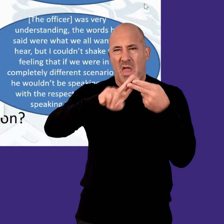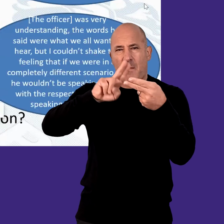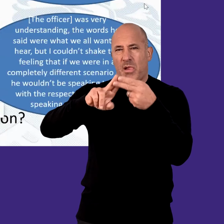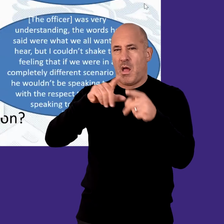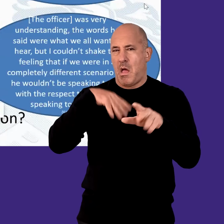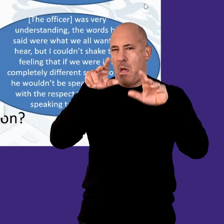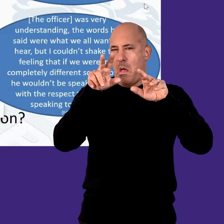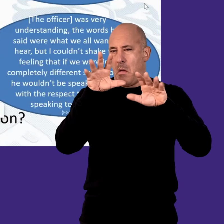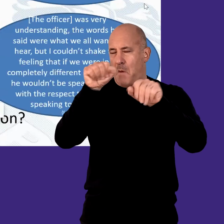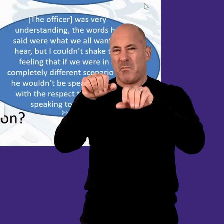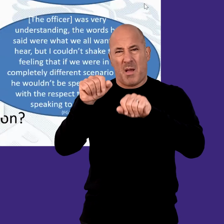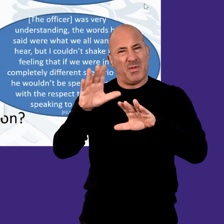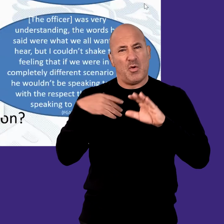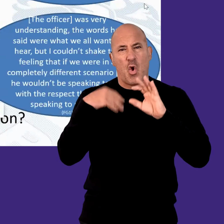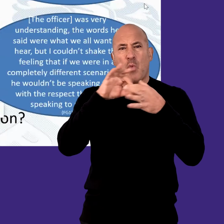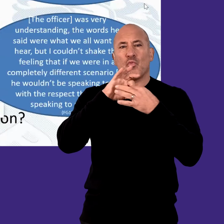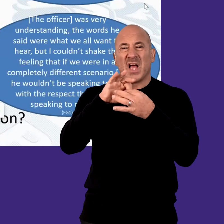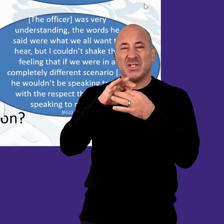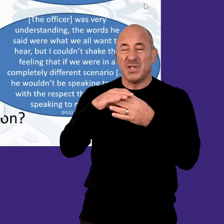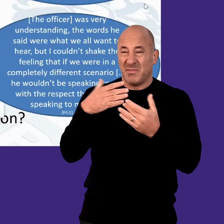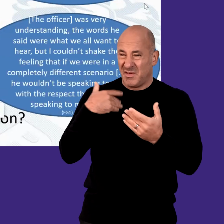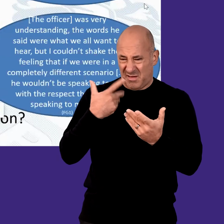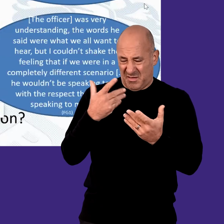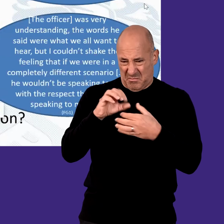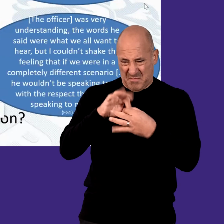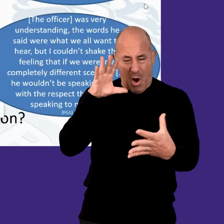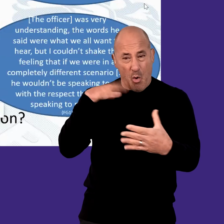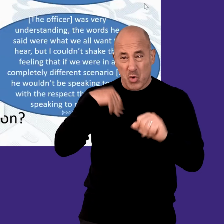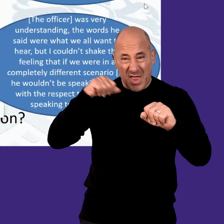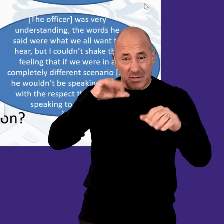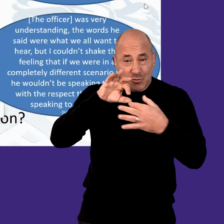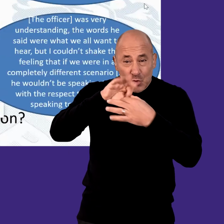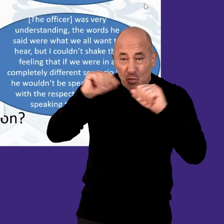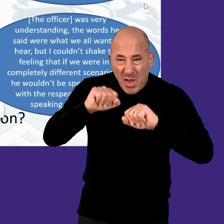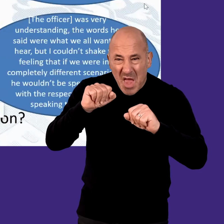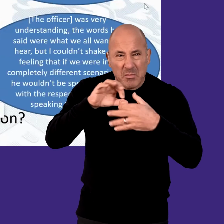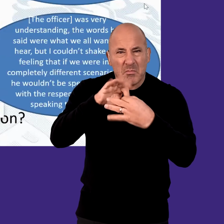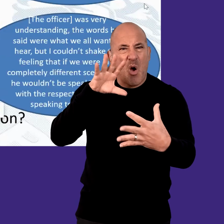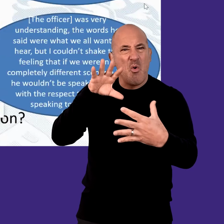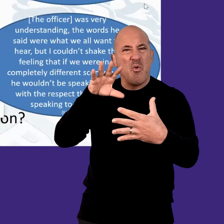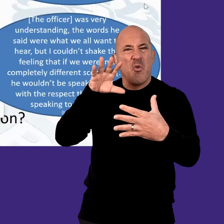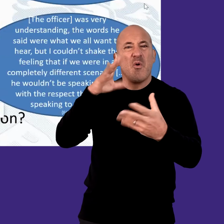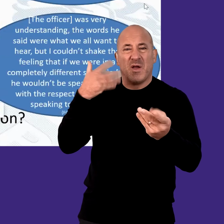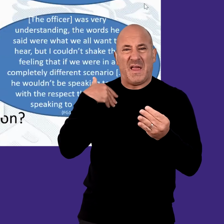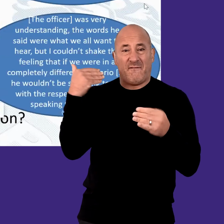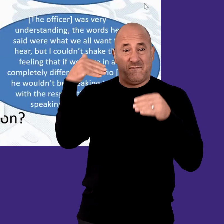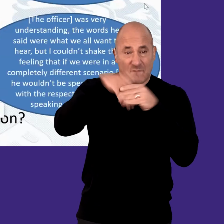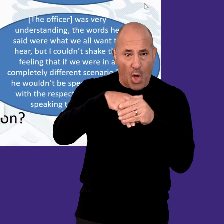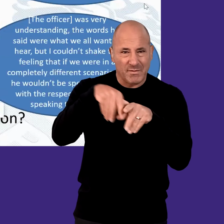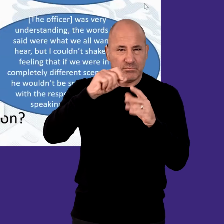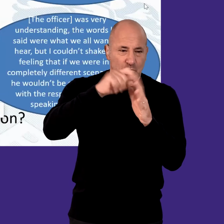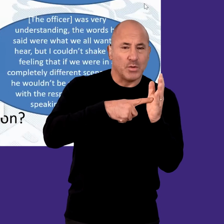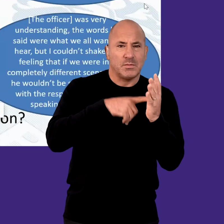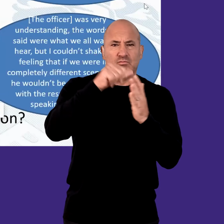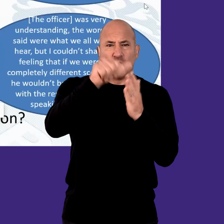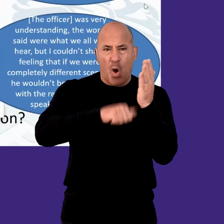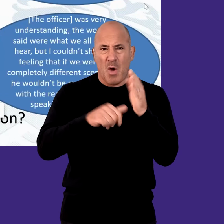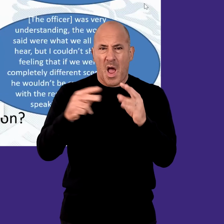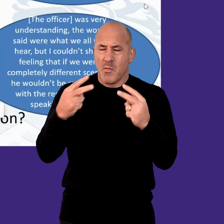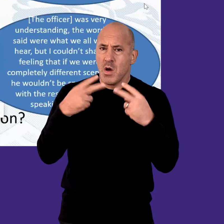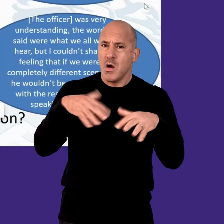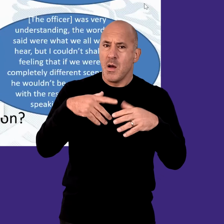they're still profiling, they're still stereotyping, still breaking the relationships before they've even been built. And so yes, our involvement